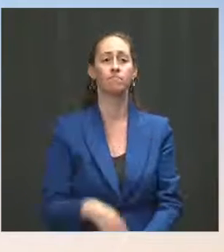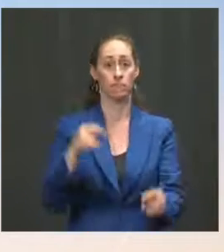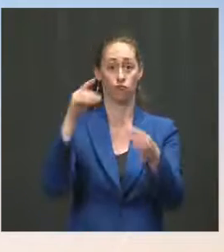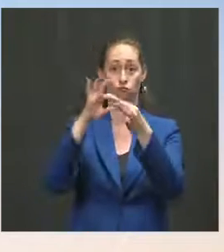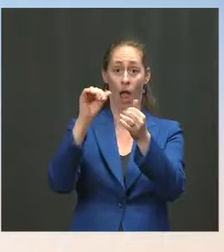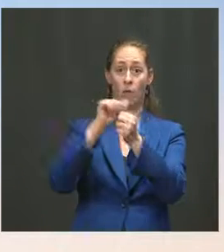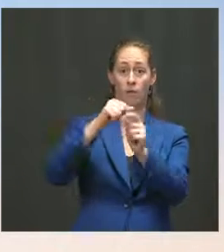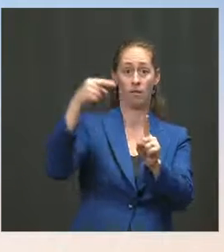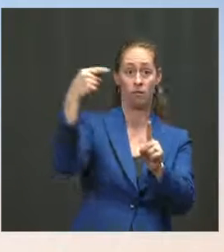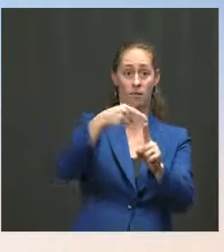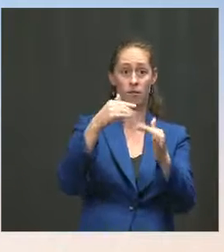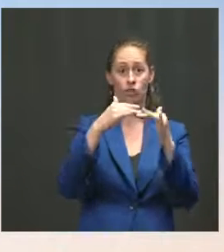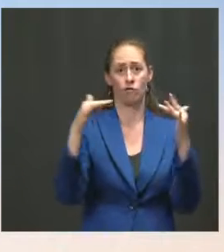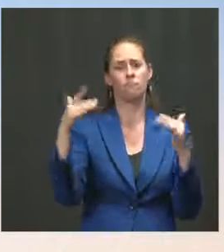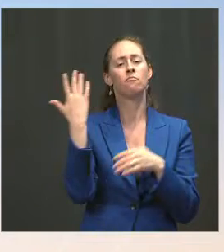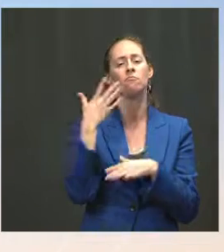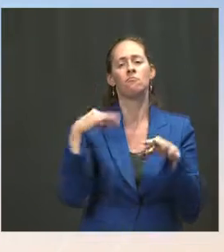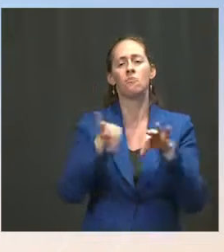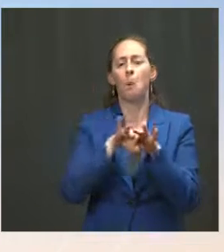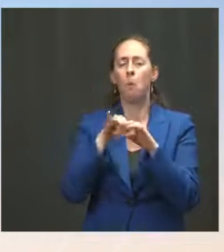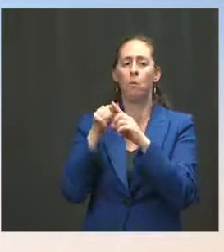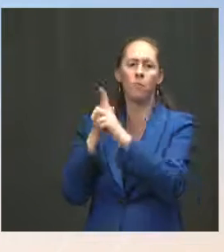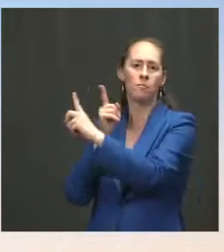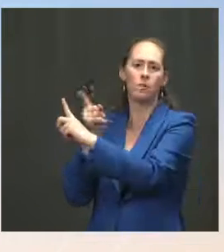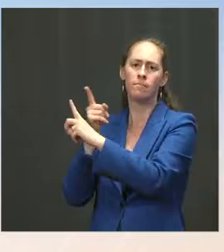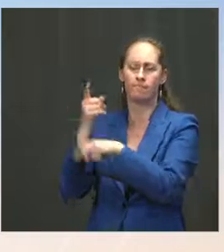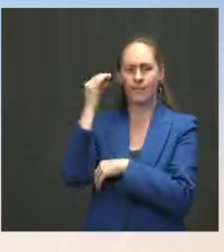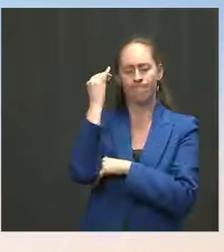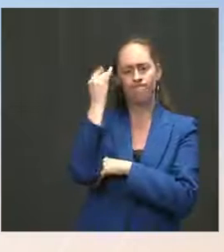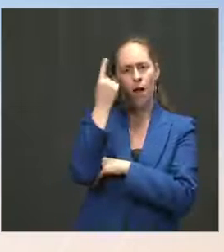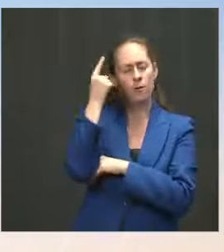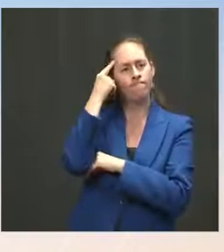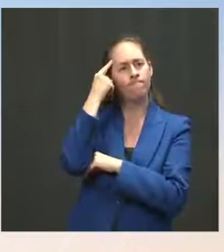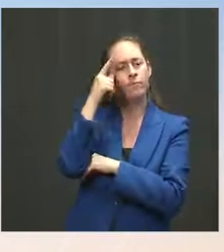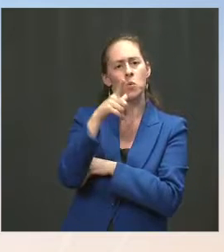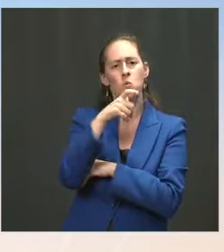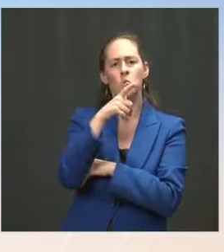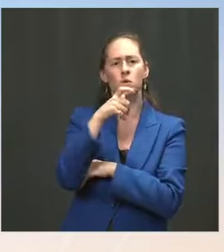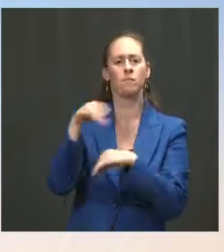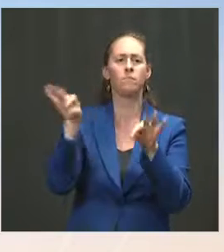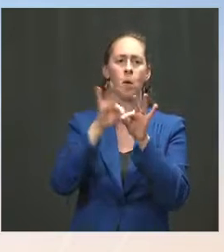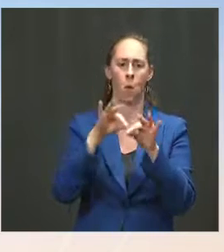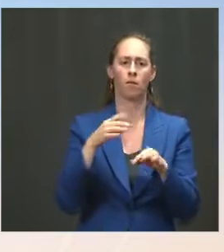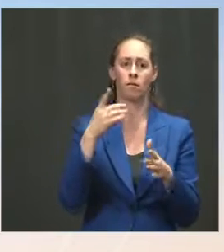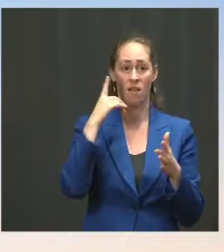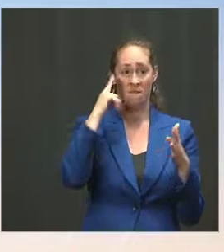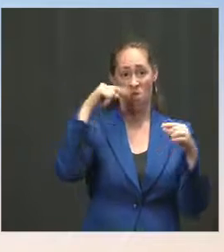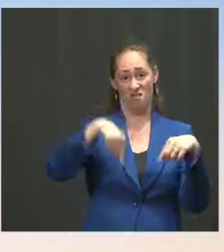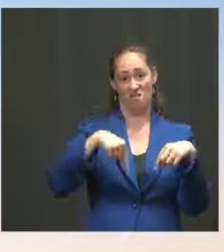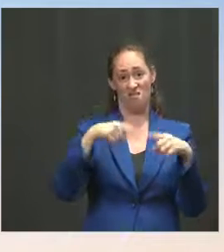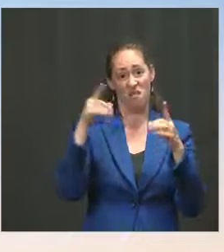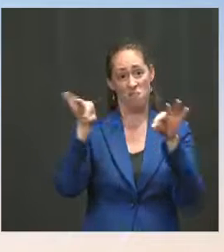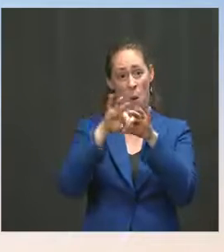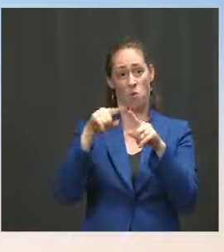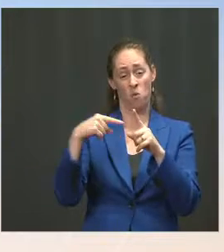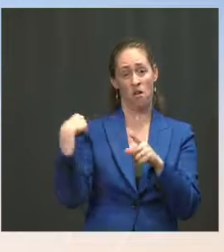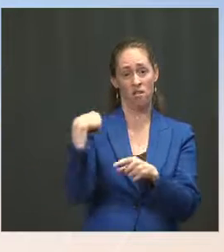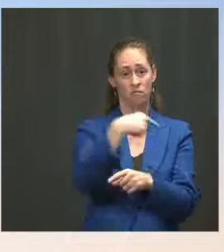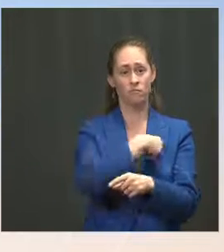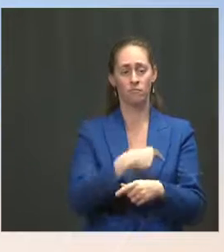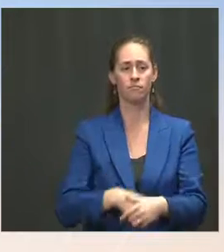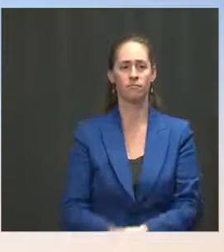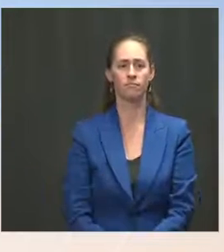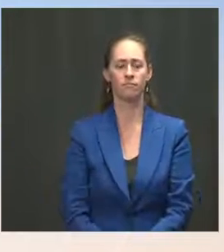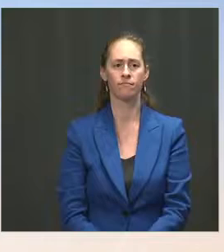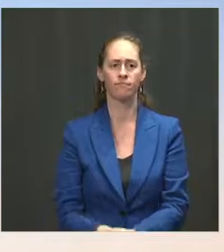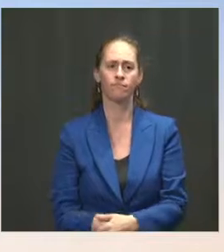a front and center priority for the president, for this administration, and for our personnel department as they look to fill key